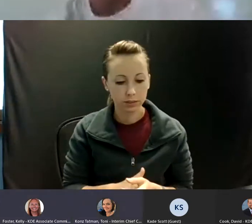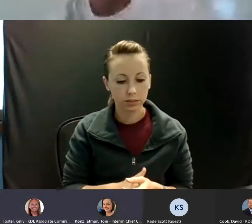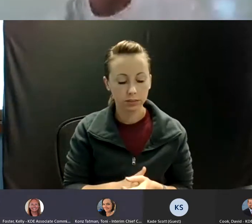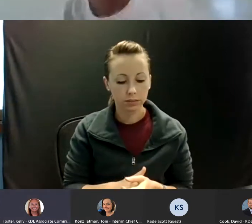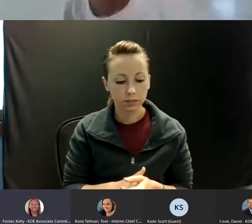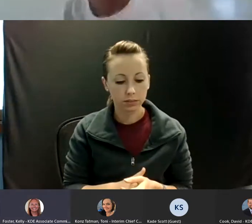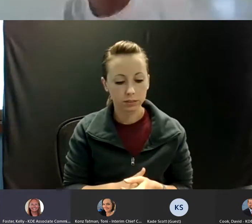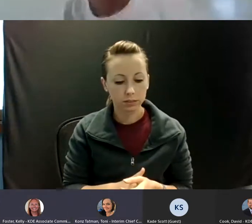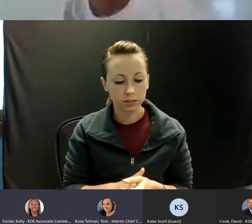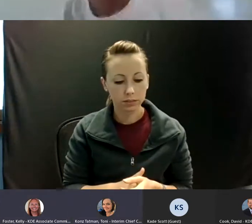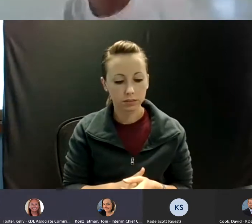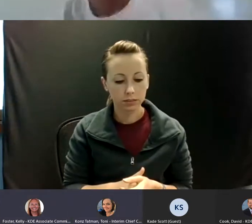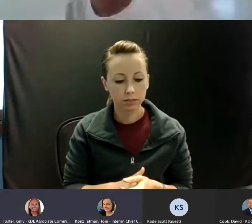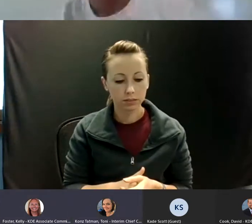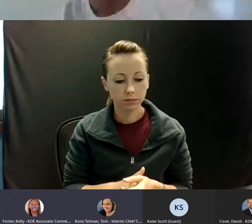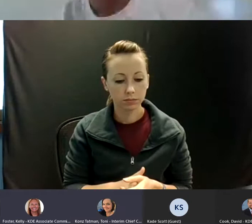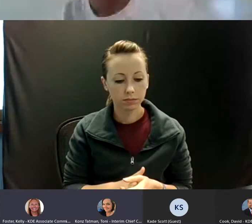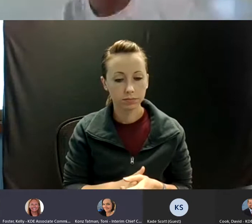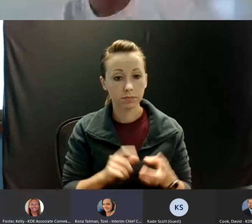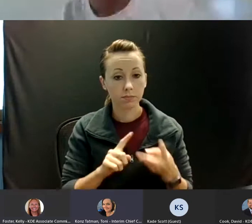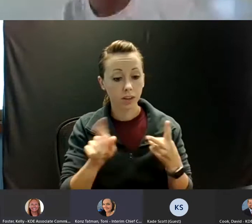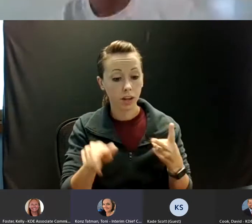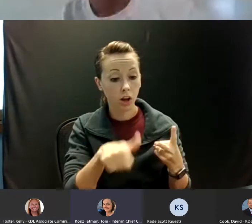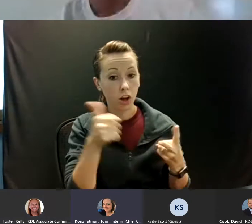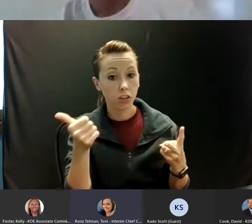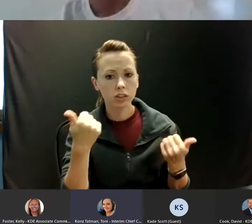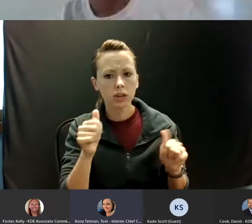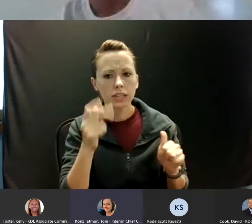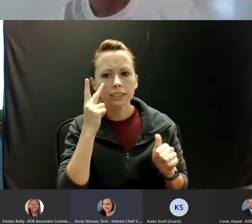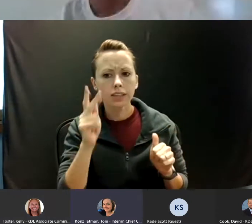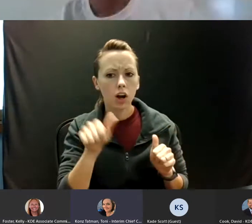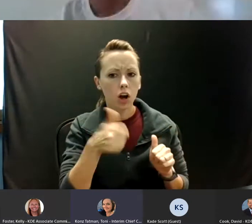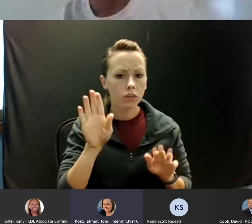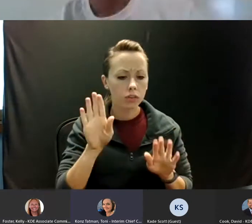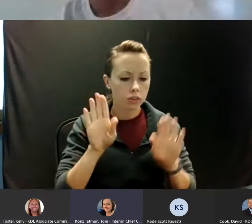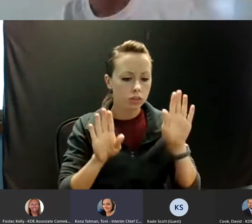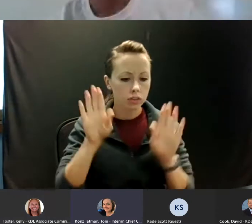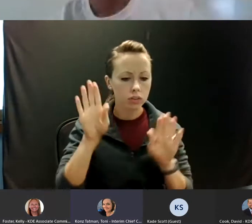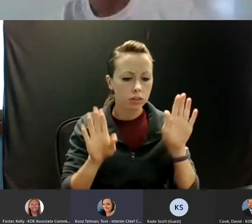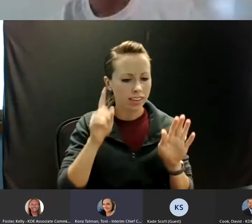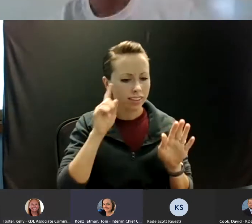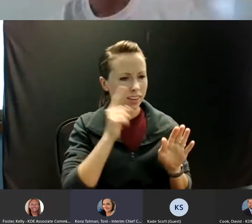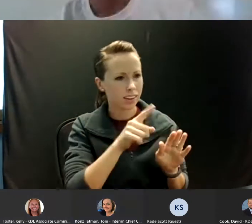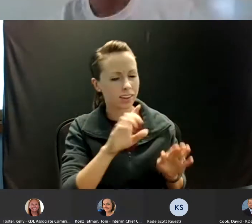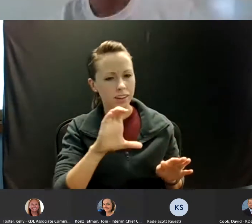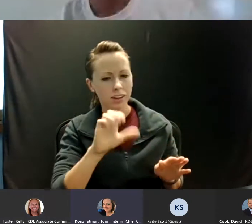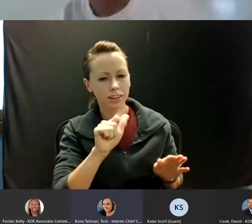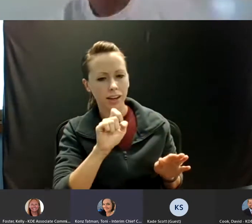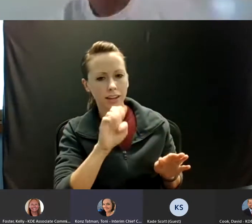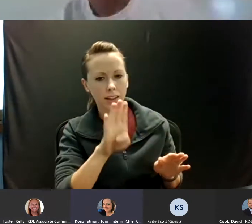Okay. Anybody else? I'm trying to see if the other hands are raised. Looks like Caleb.